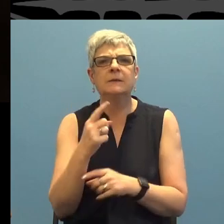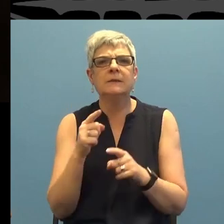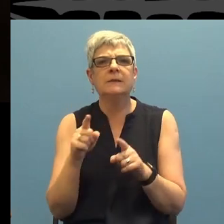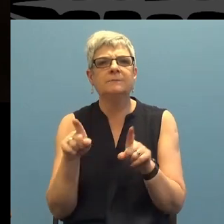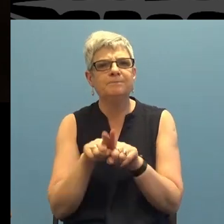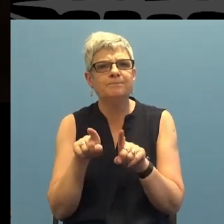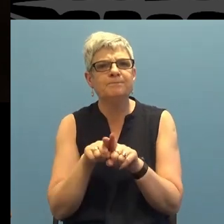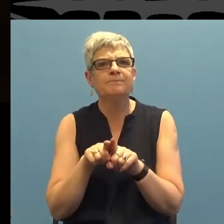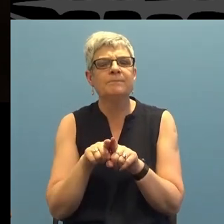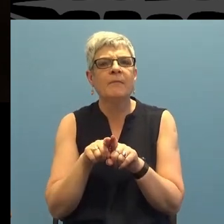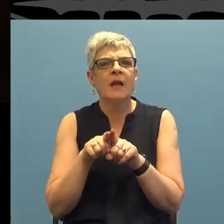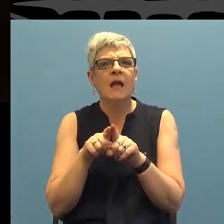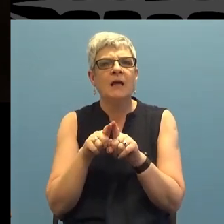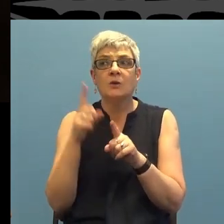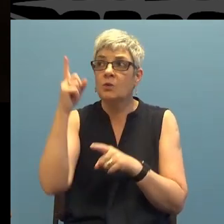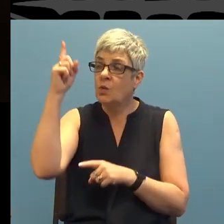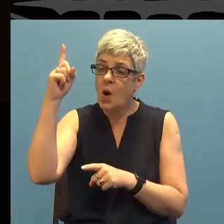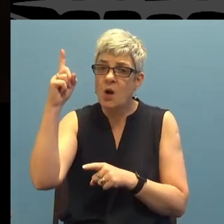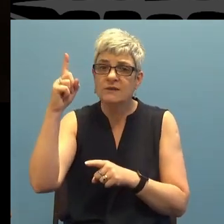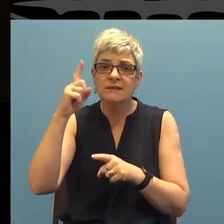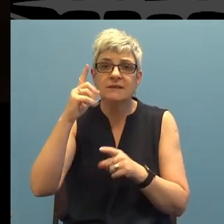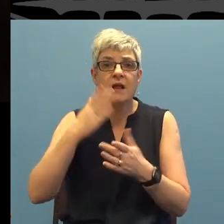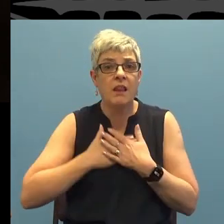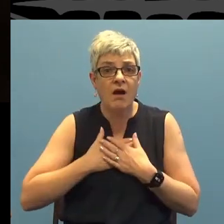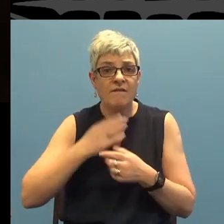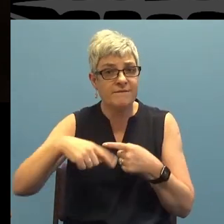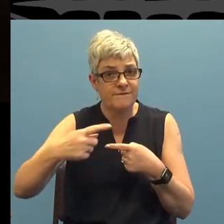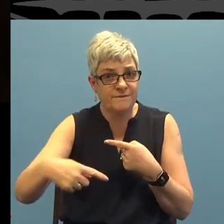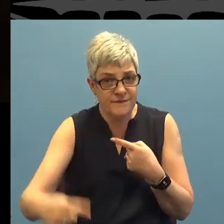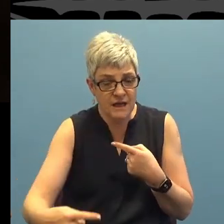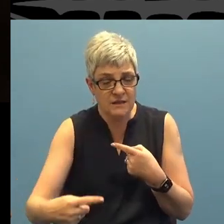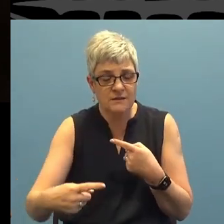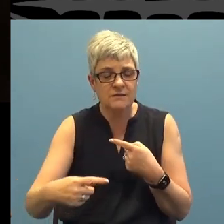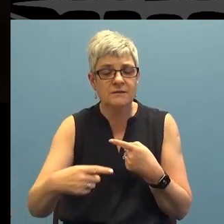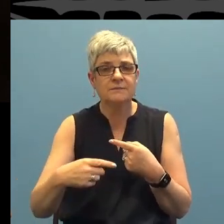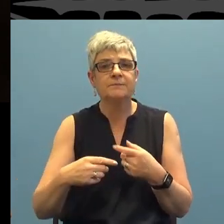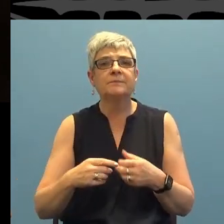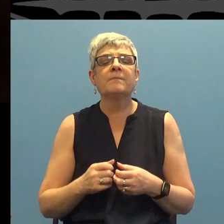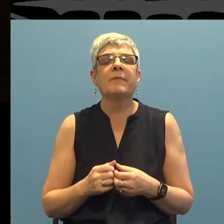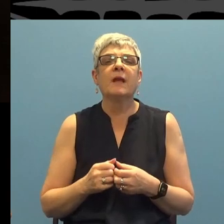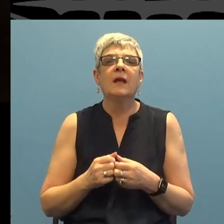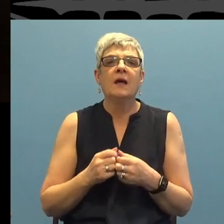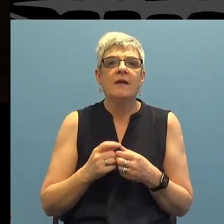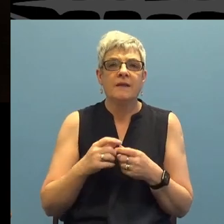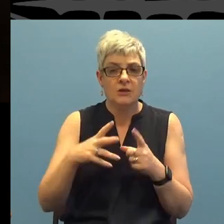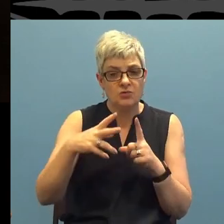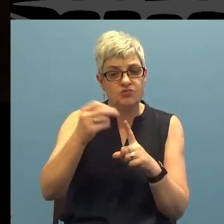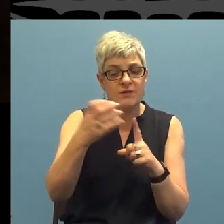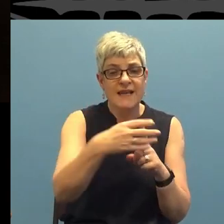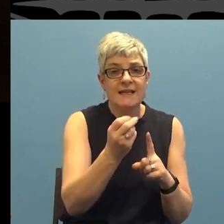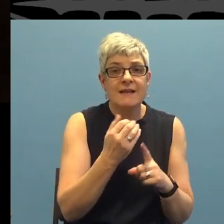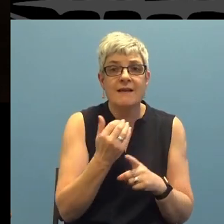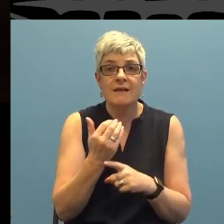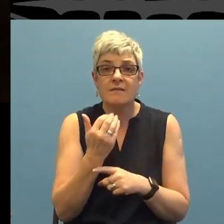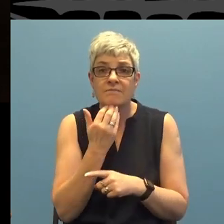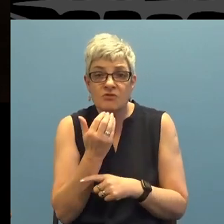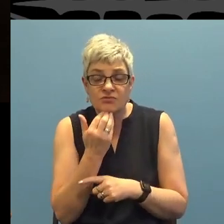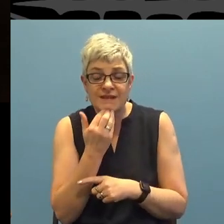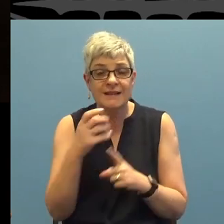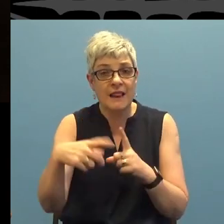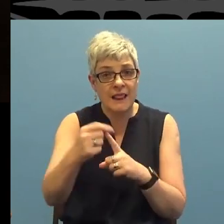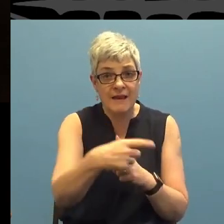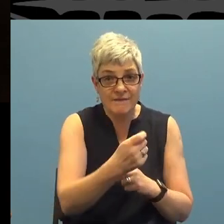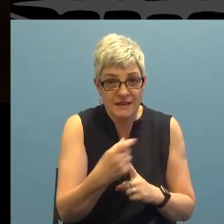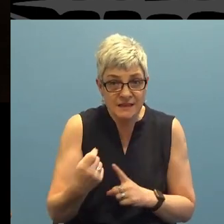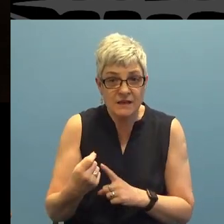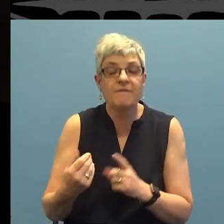being representative of God's eternal love, God's endless love for us, the evergreen leaves of the new life